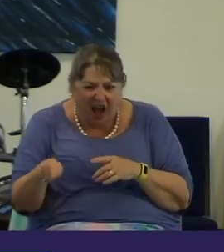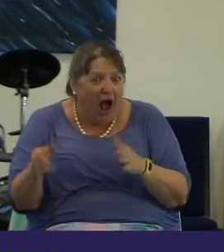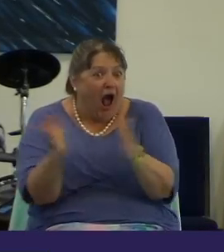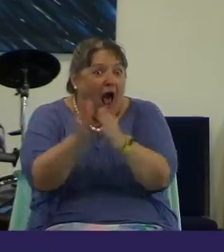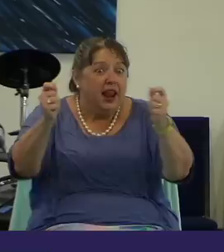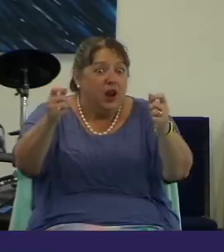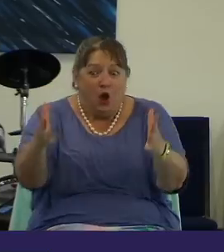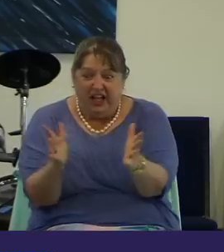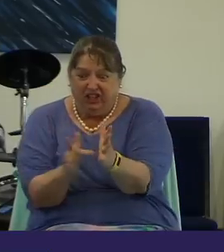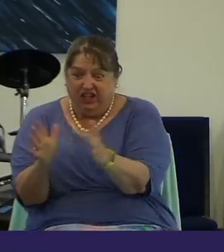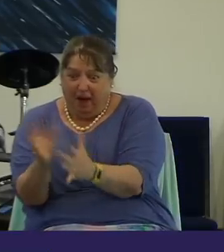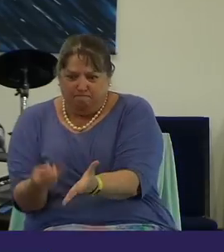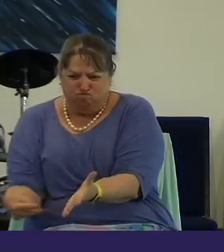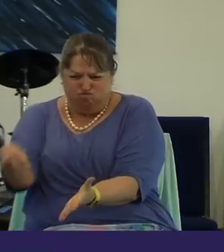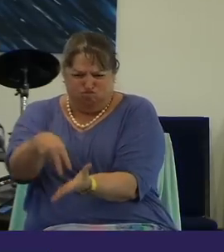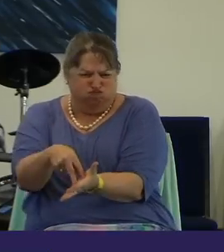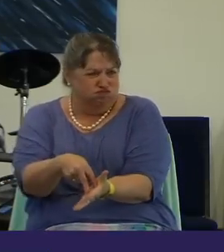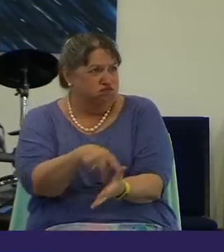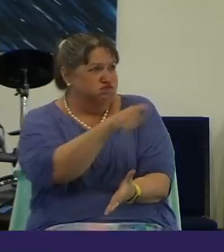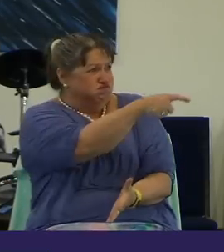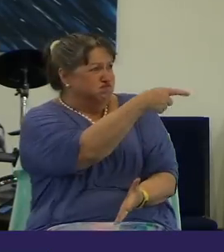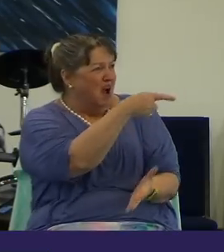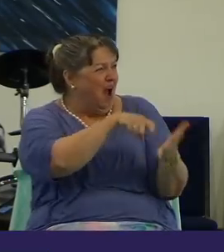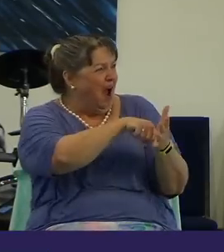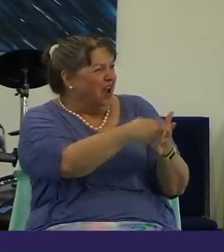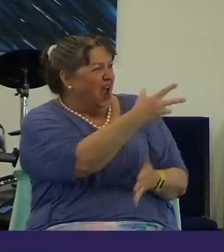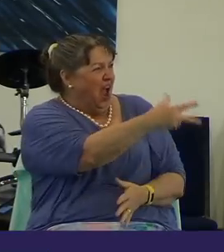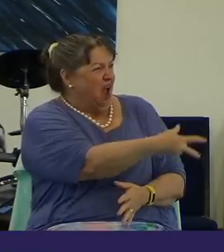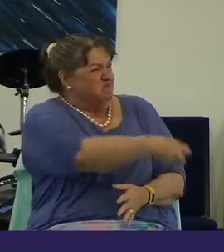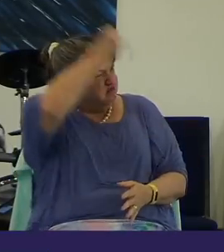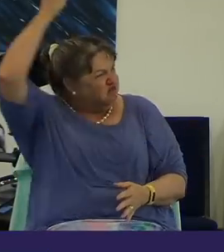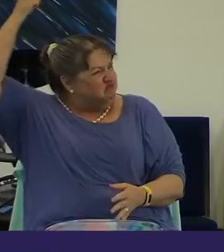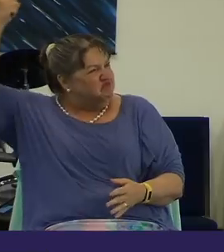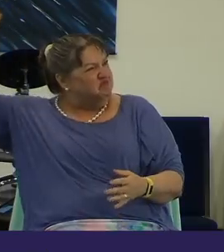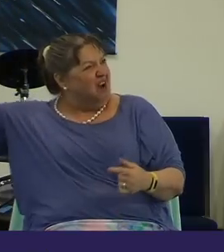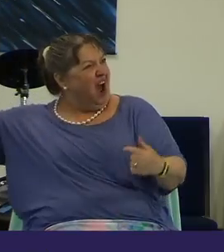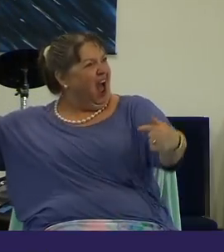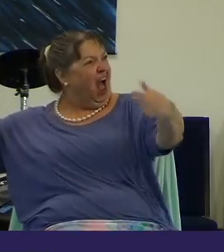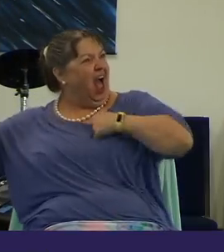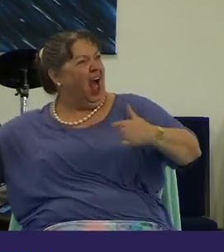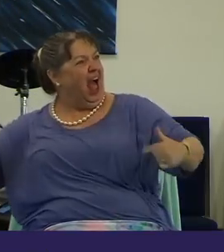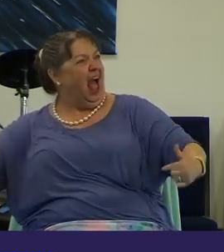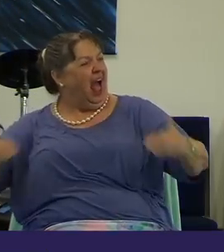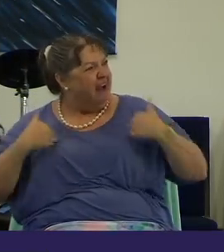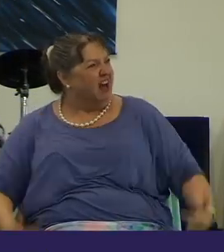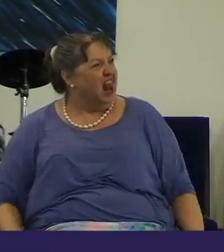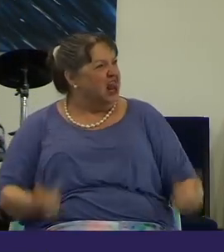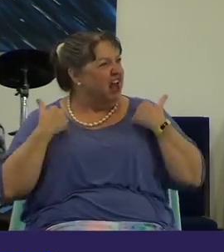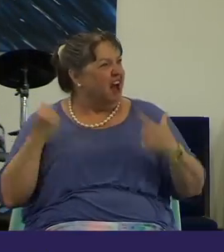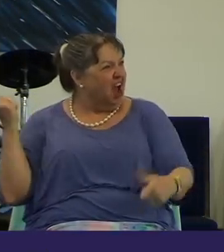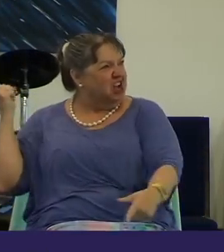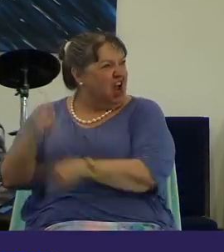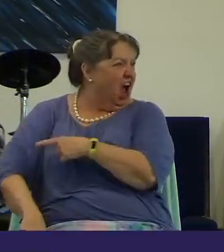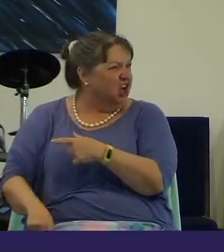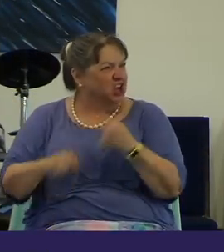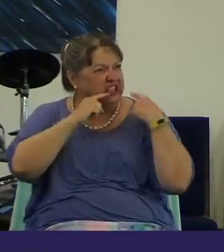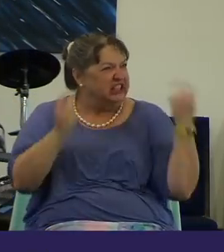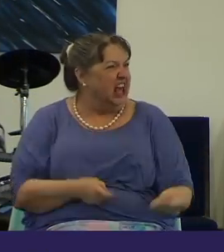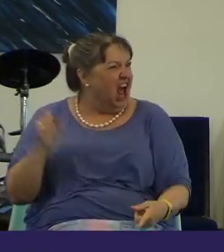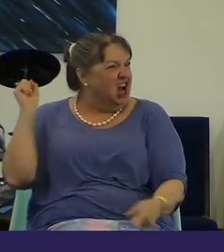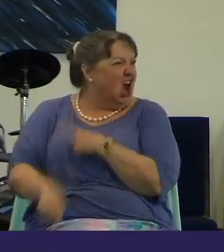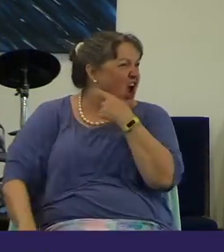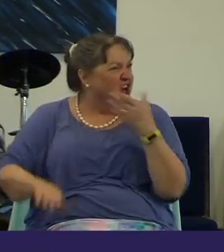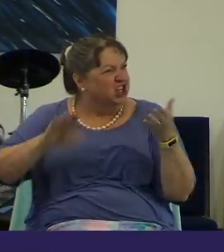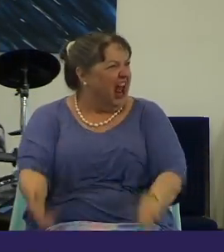hallelujah, Jesus would come and take that key and swipe it out of his hand. I'm the Lord of life. I've conquered sin. I've conquered death.